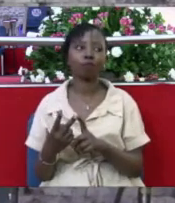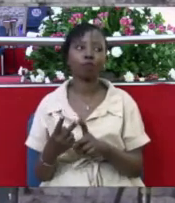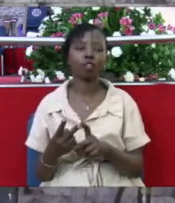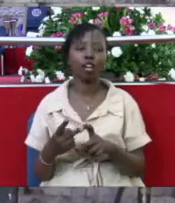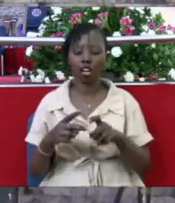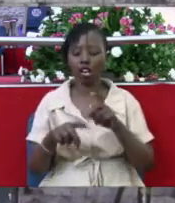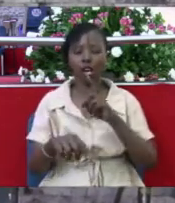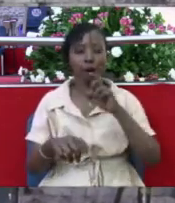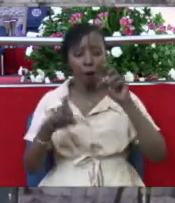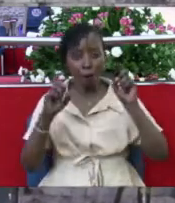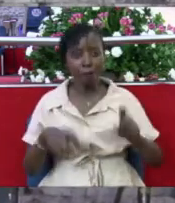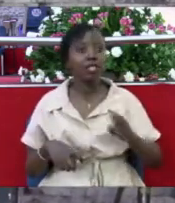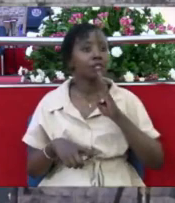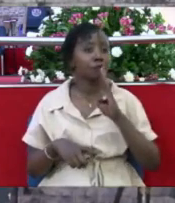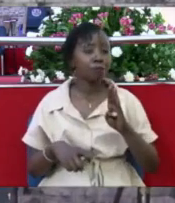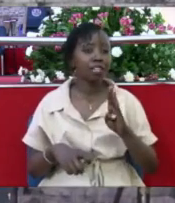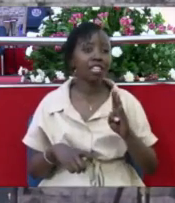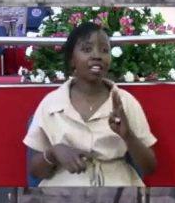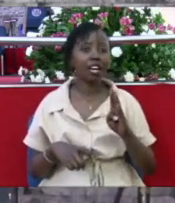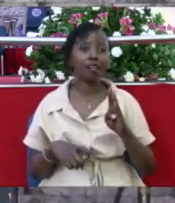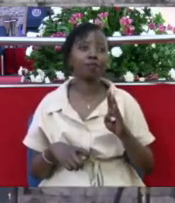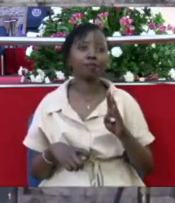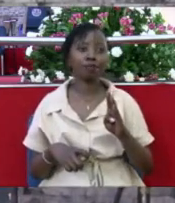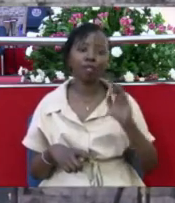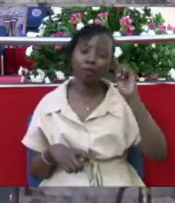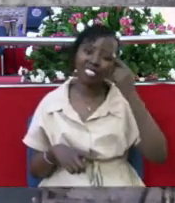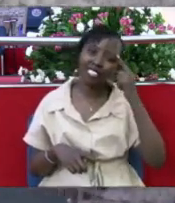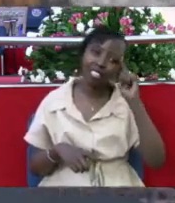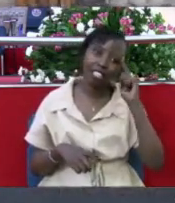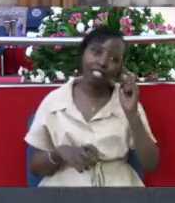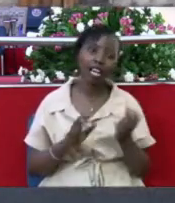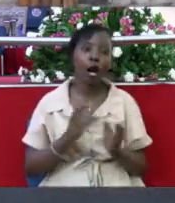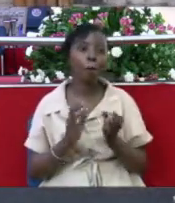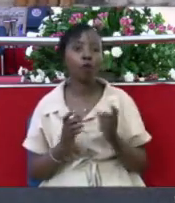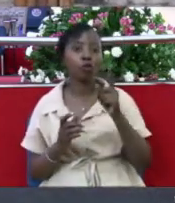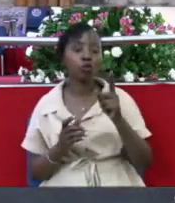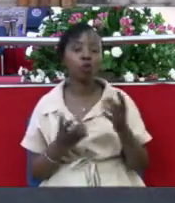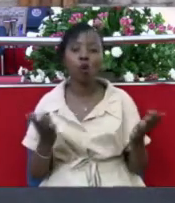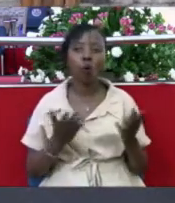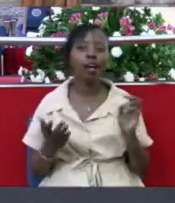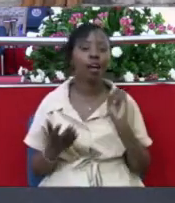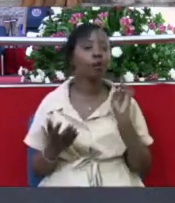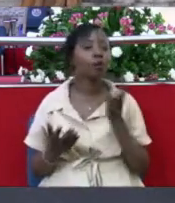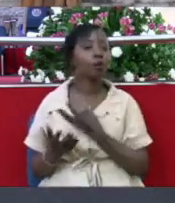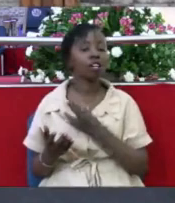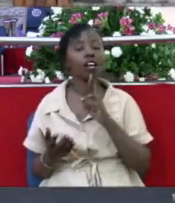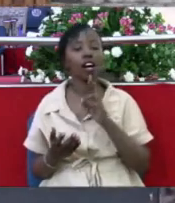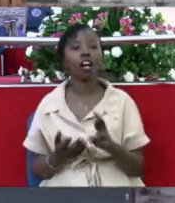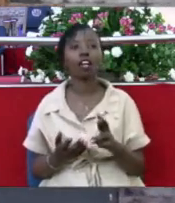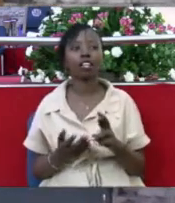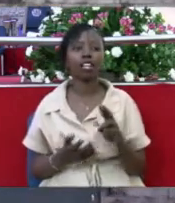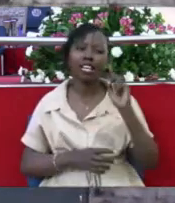Tukawe tunakusudia na hali yetu ambapo tunakaa. We need to be intentional with our environment. Hebu